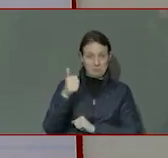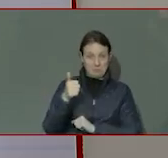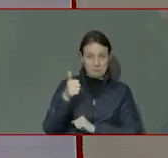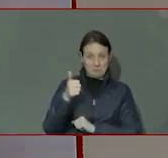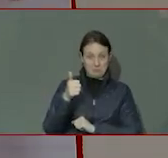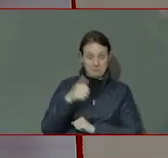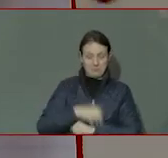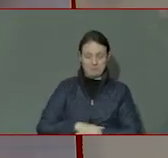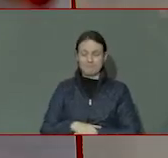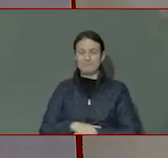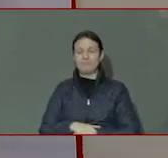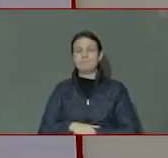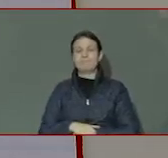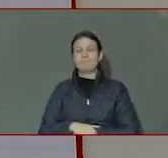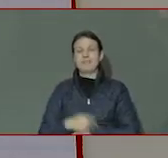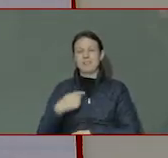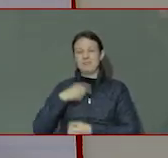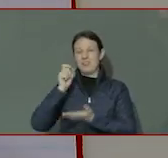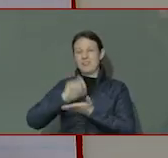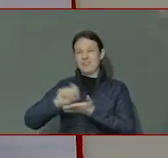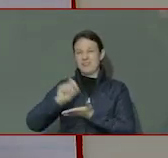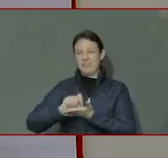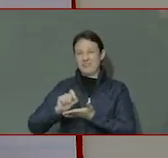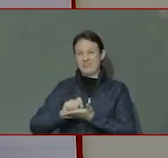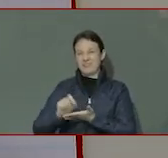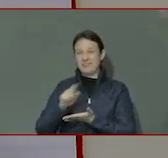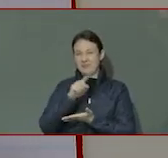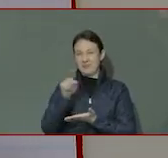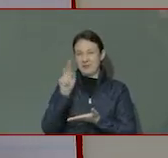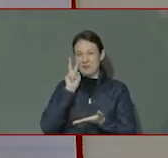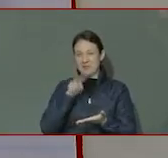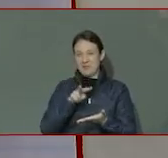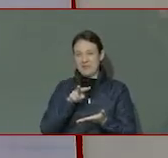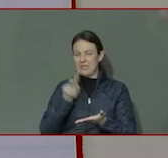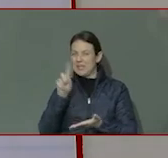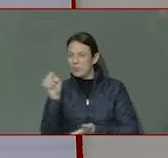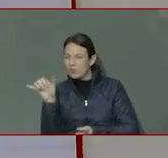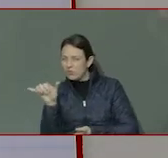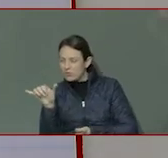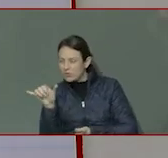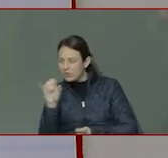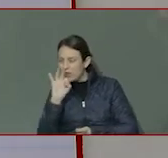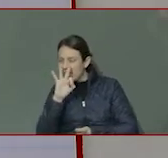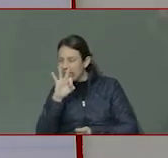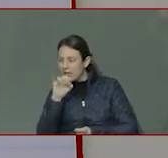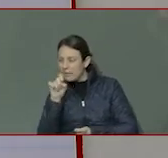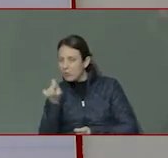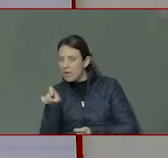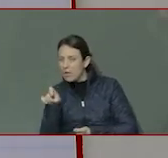So I'm going to write it down here. What number are we busy with?